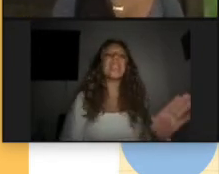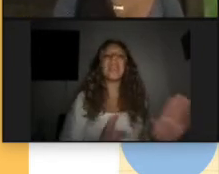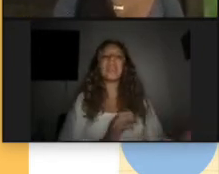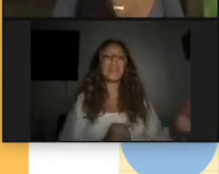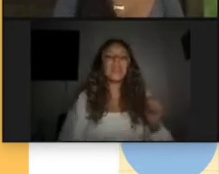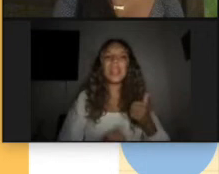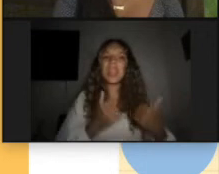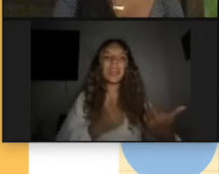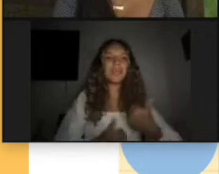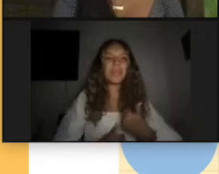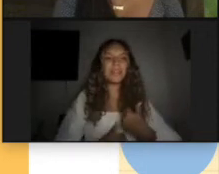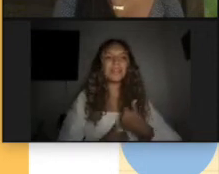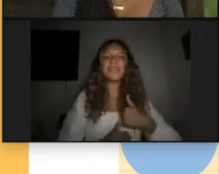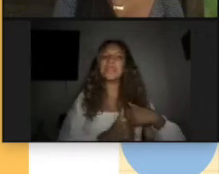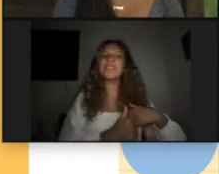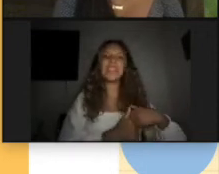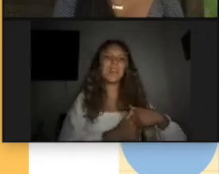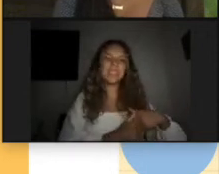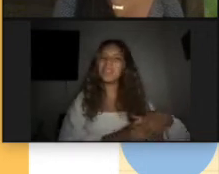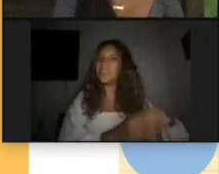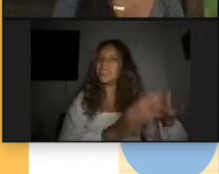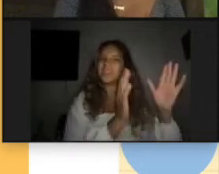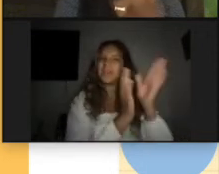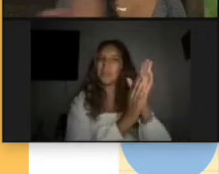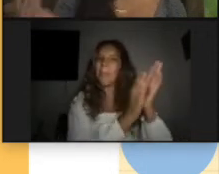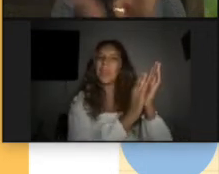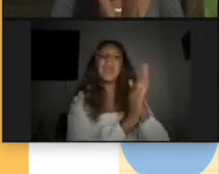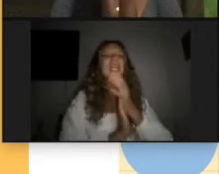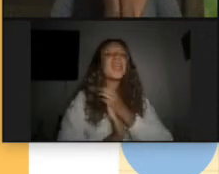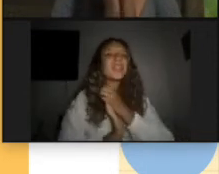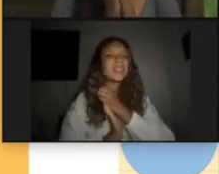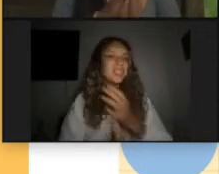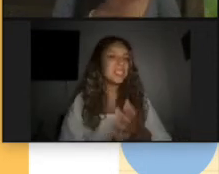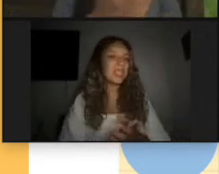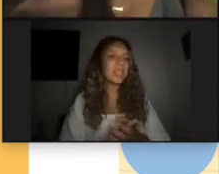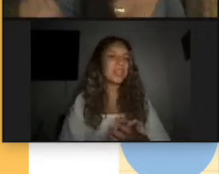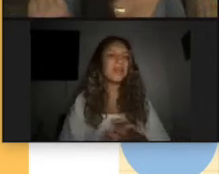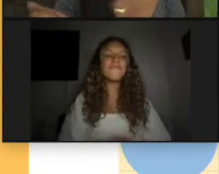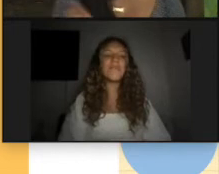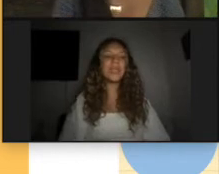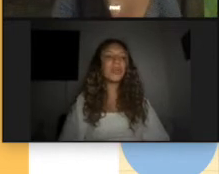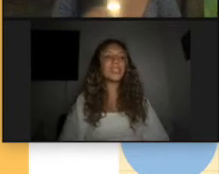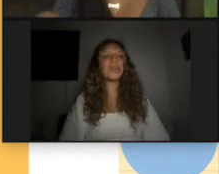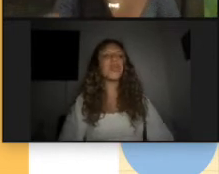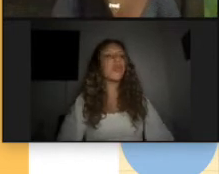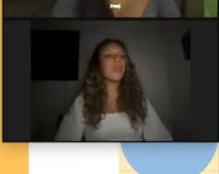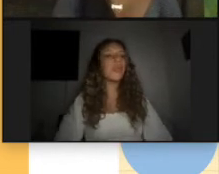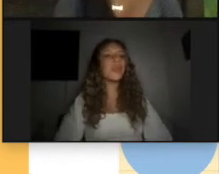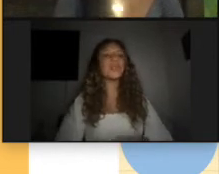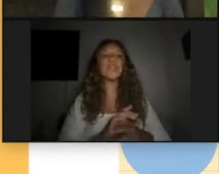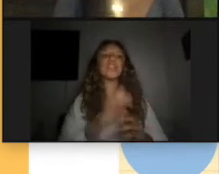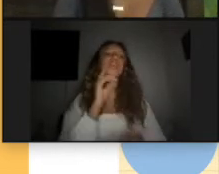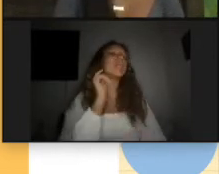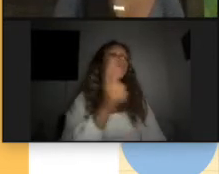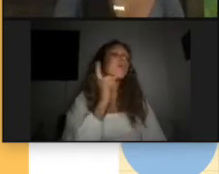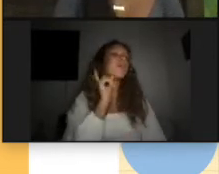is ninth grader nadia perez from miss chavez's advisory congratulations nadia final grades are right around the